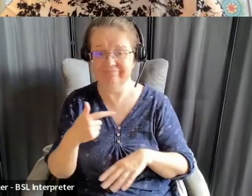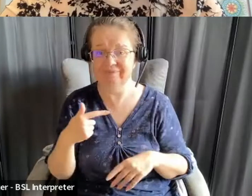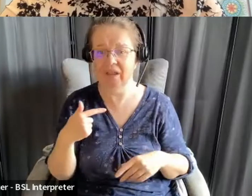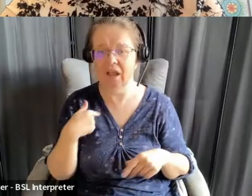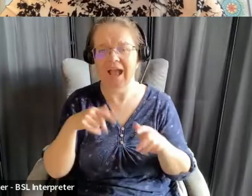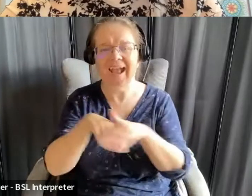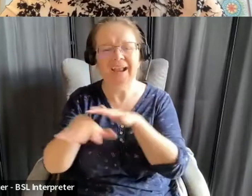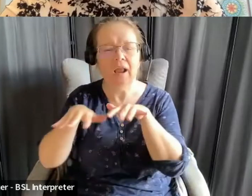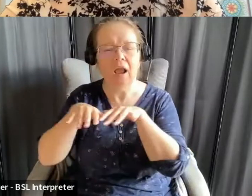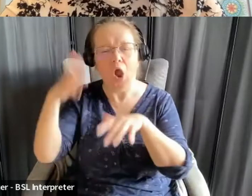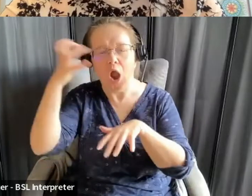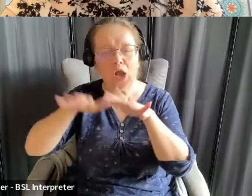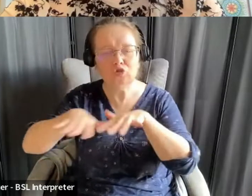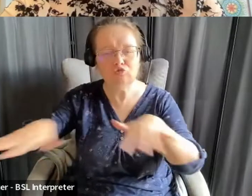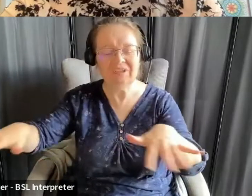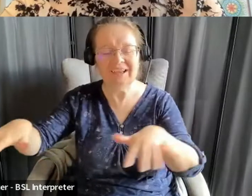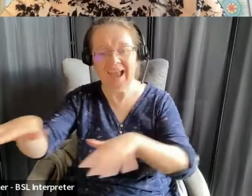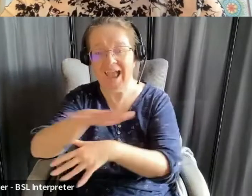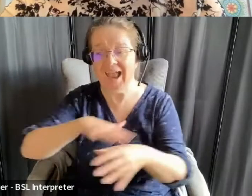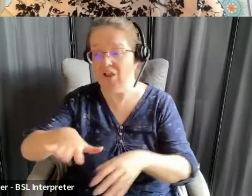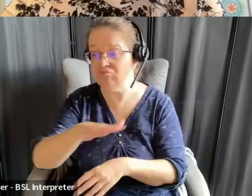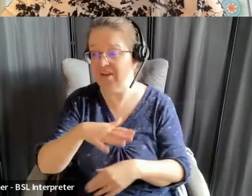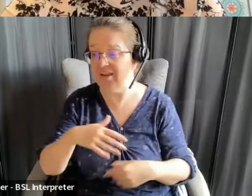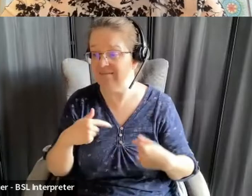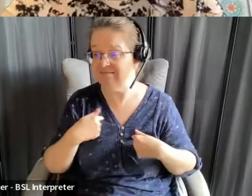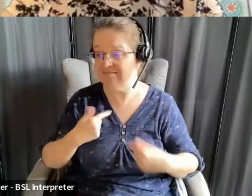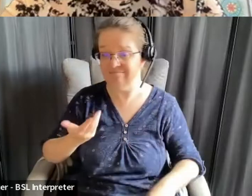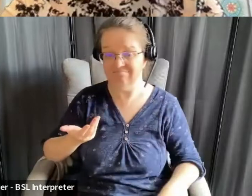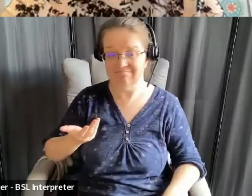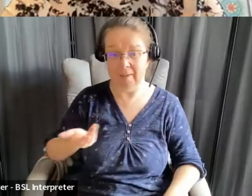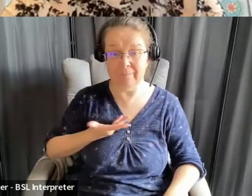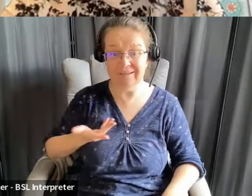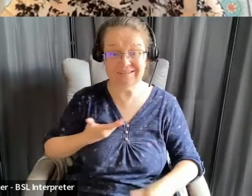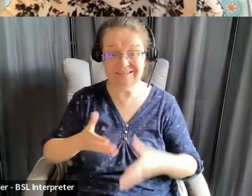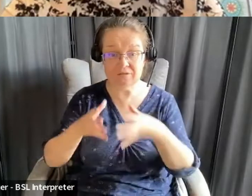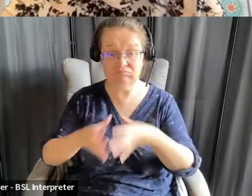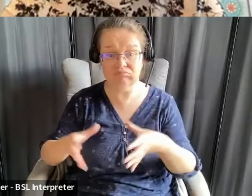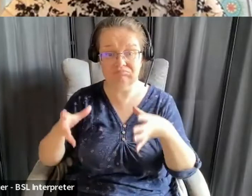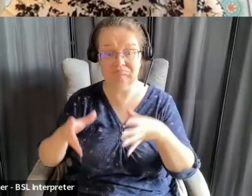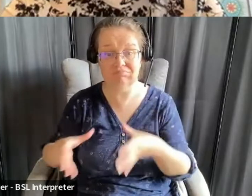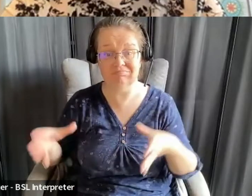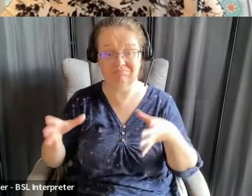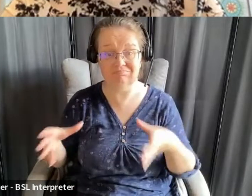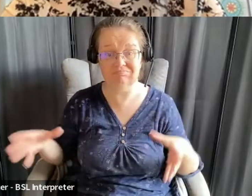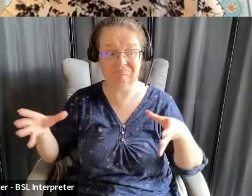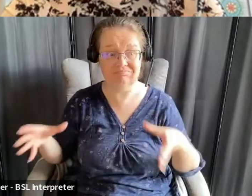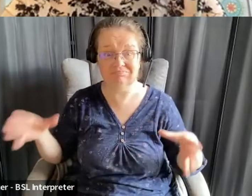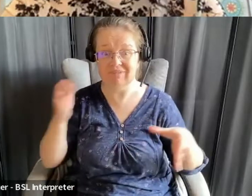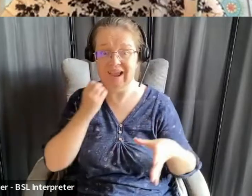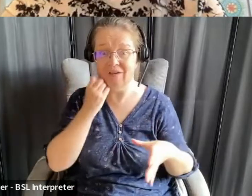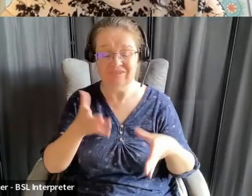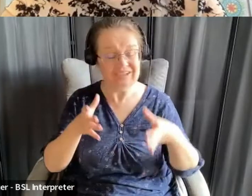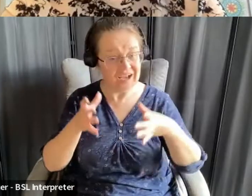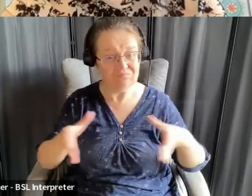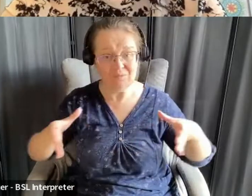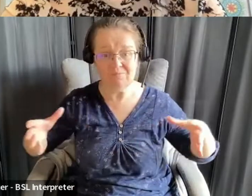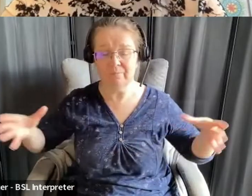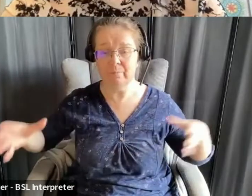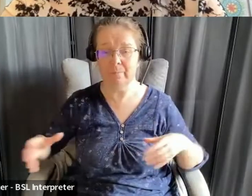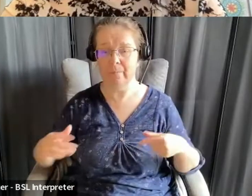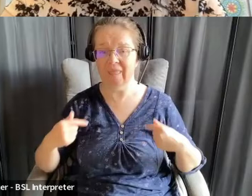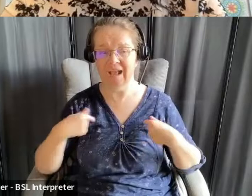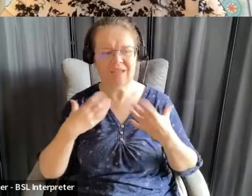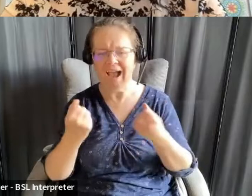countryside area. And yeah, my business is growing daily. It's become with many